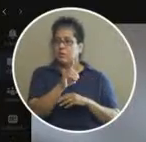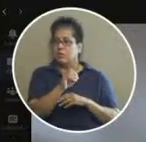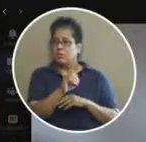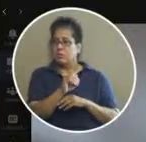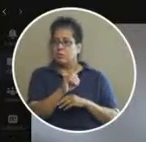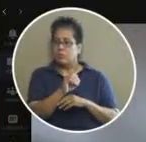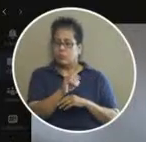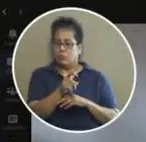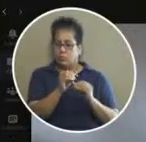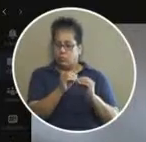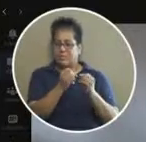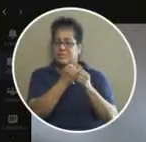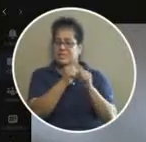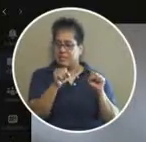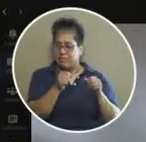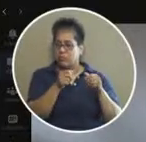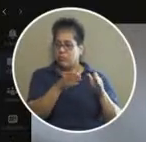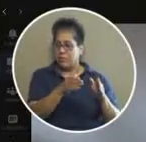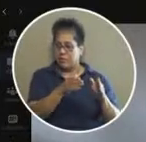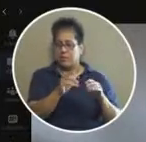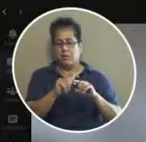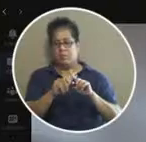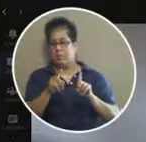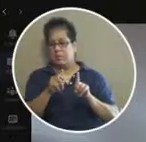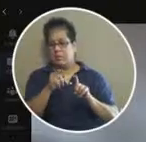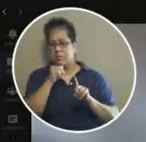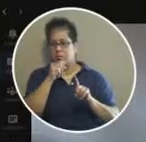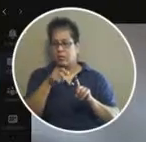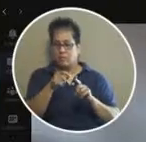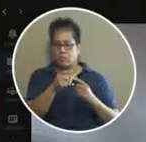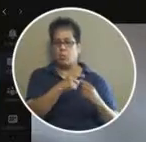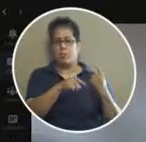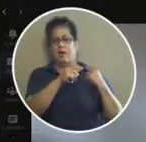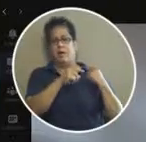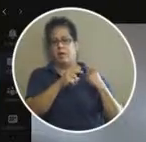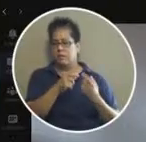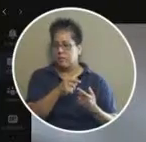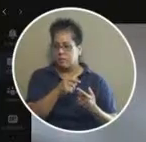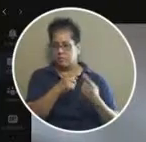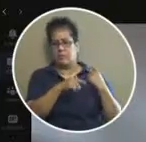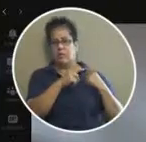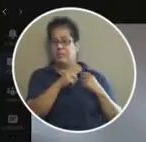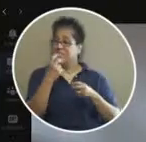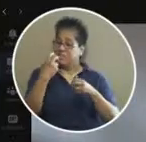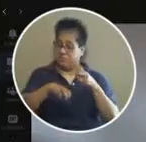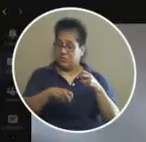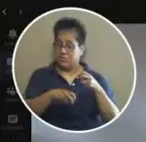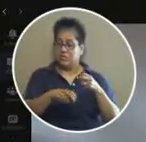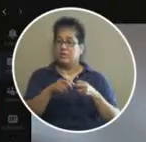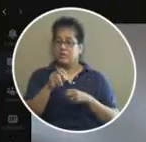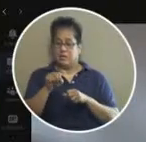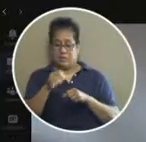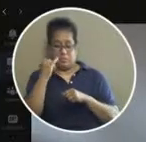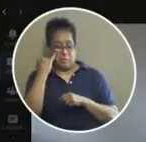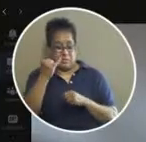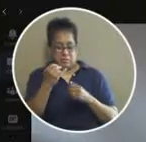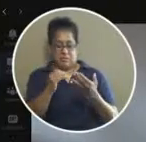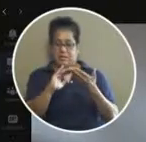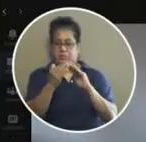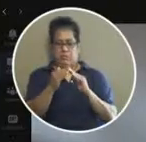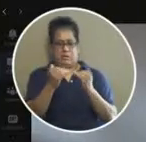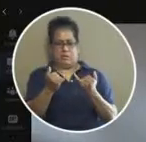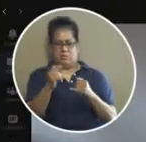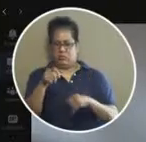how the safest possible way, but not have to be detracting, because that's very difficult. You can imagine for a community that now should